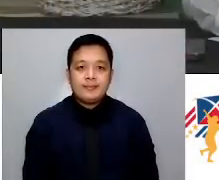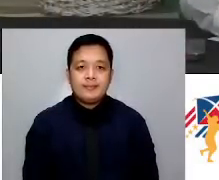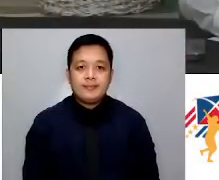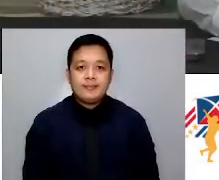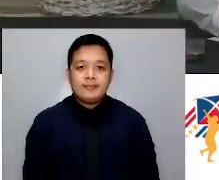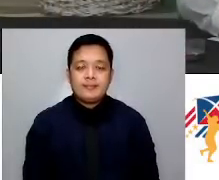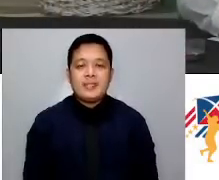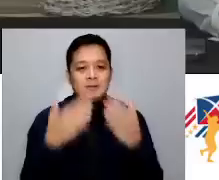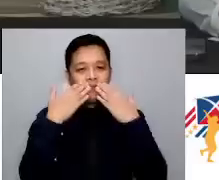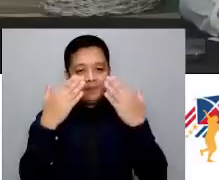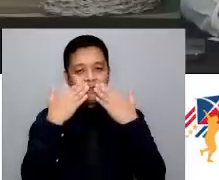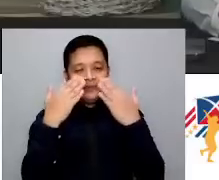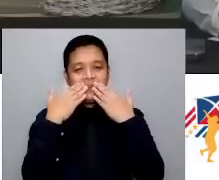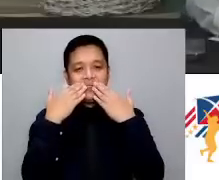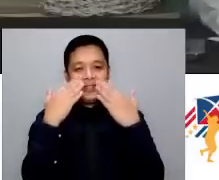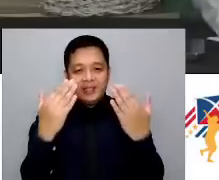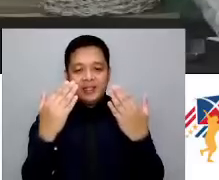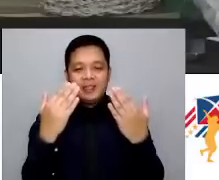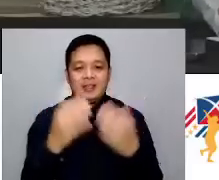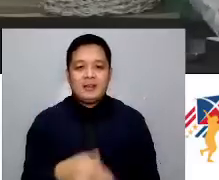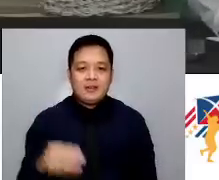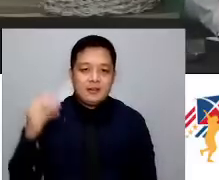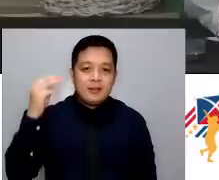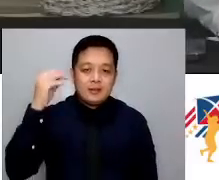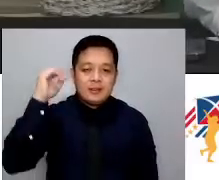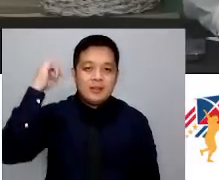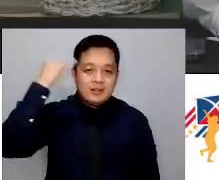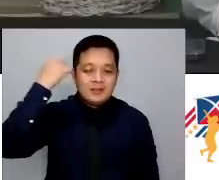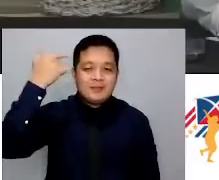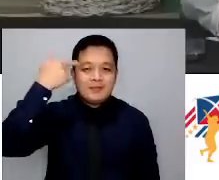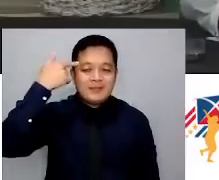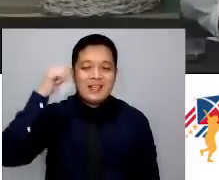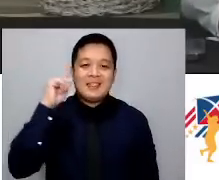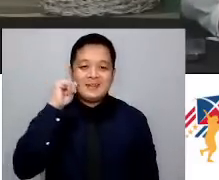Thank you, Mr. Joseph Gutierrez and Ms. Annalisa Chan.